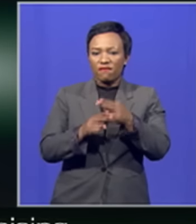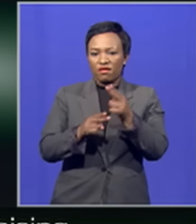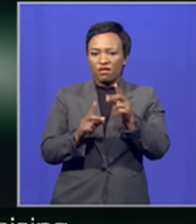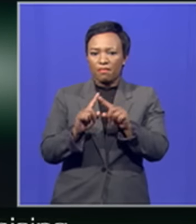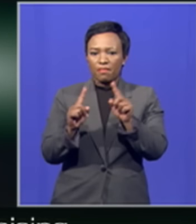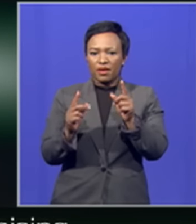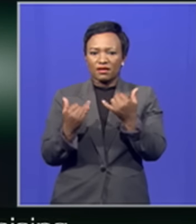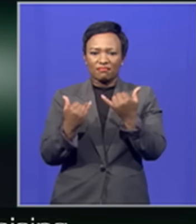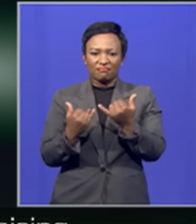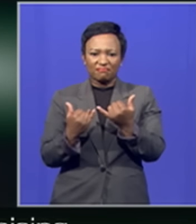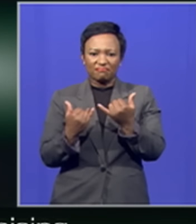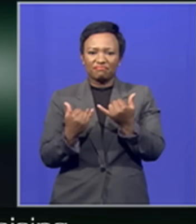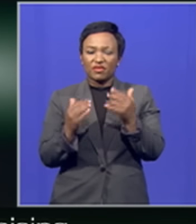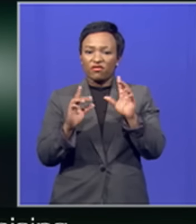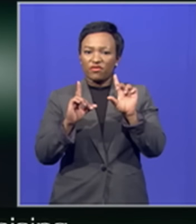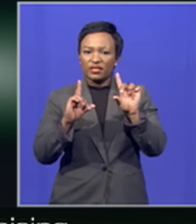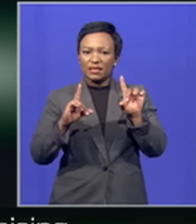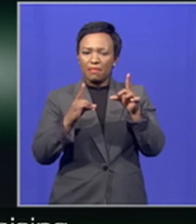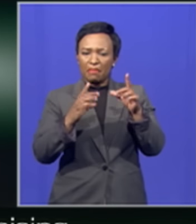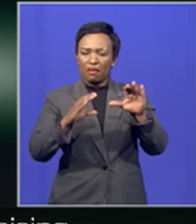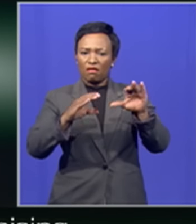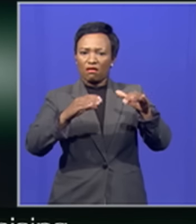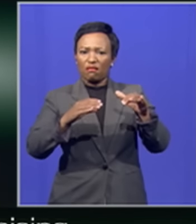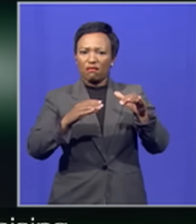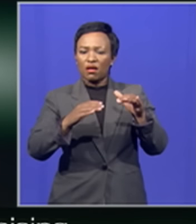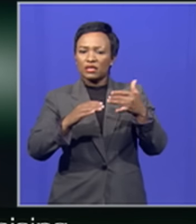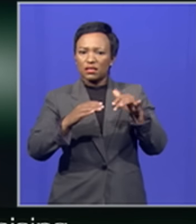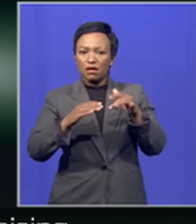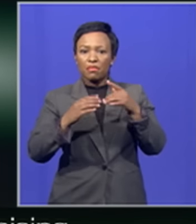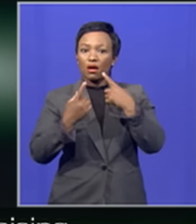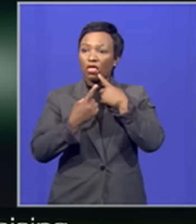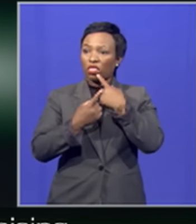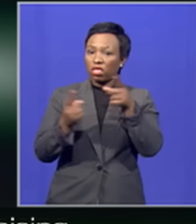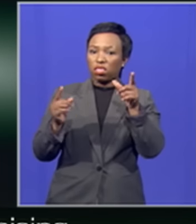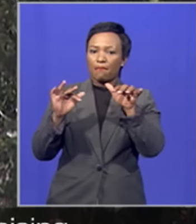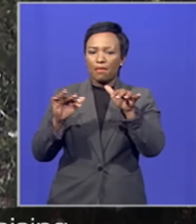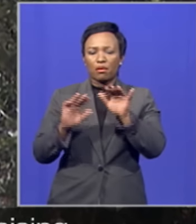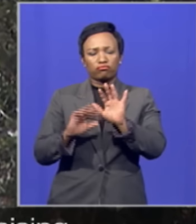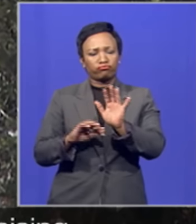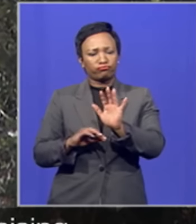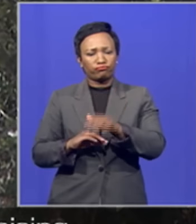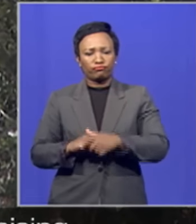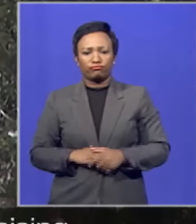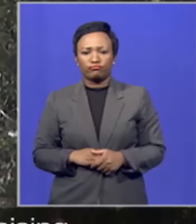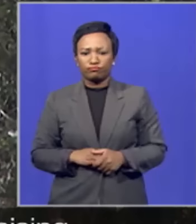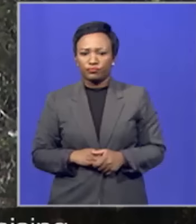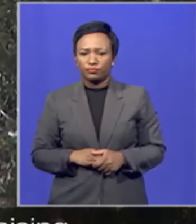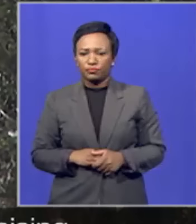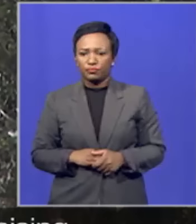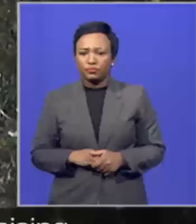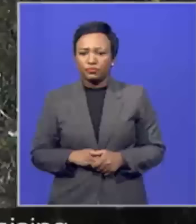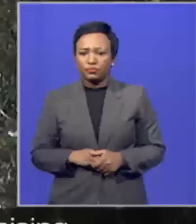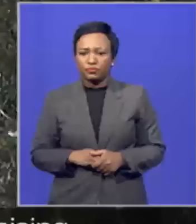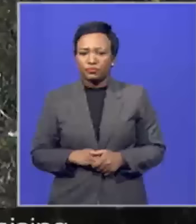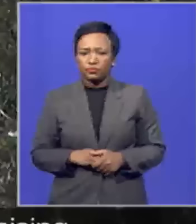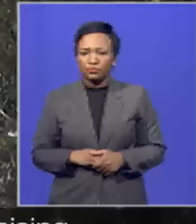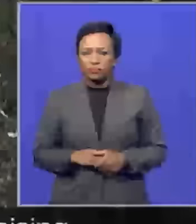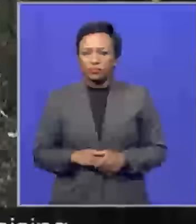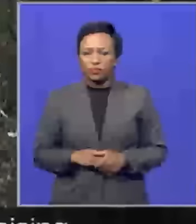ya ditsamaiso tsa ka fa gare tsa lefapha ka jalo e ka sekwa-sekwa mo phatlhalatseng. Ke Thabiso Moss wa dikgang